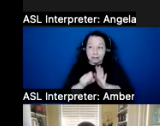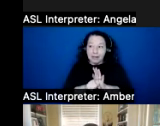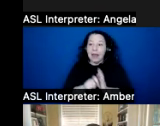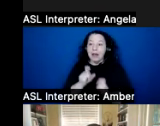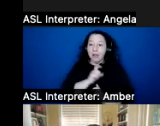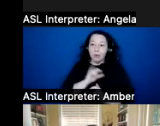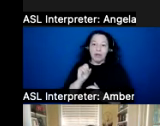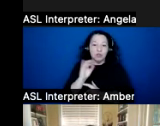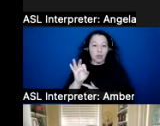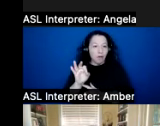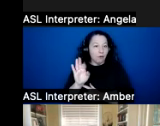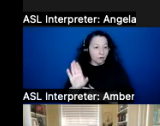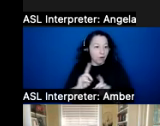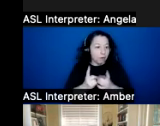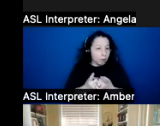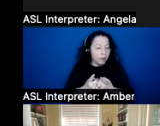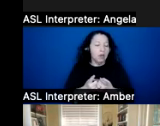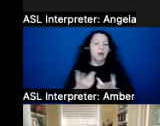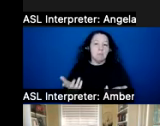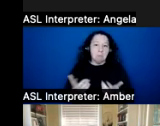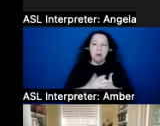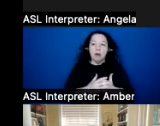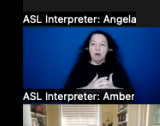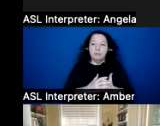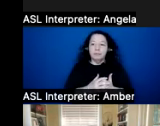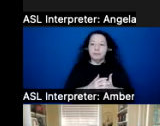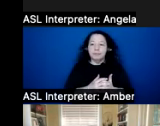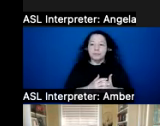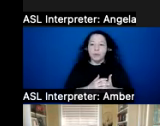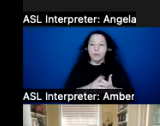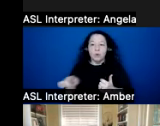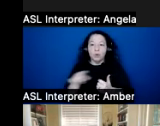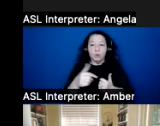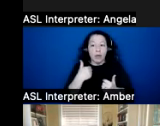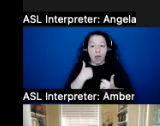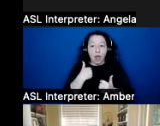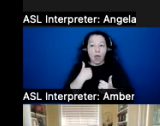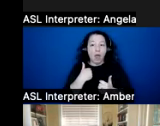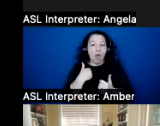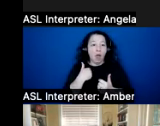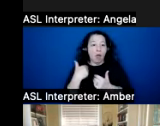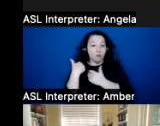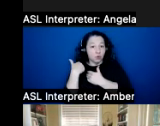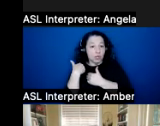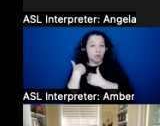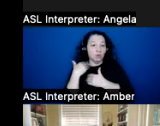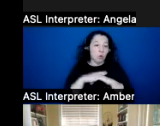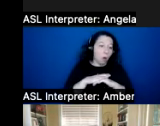sheriff's departments, and who has jurisdiction on an author reservation, and what if the